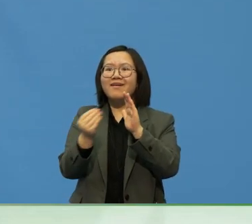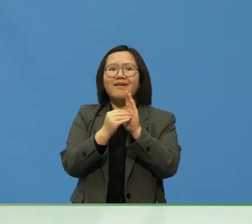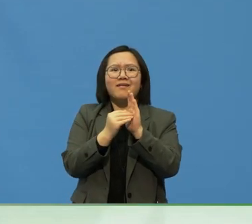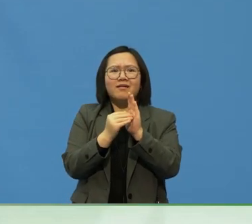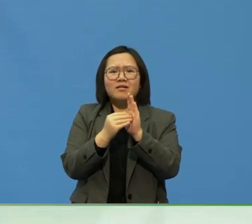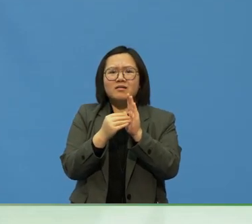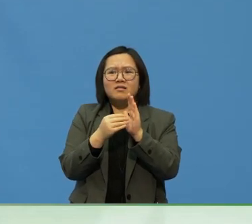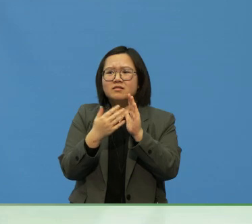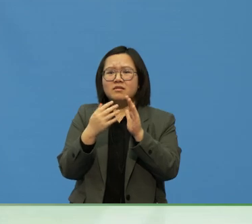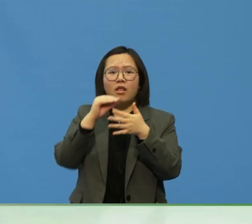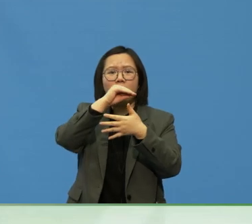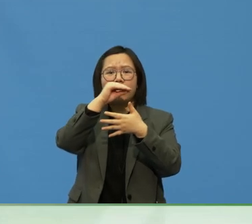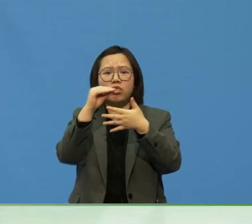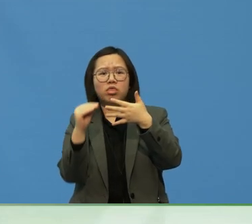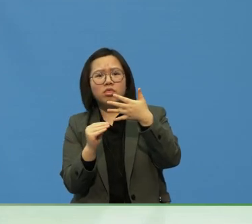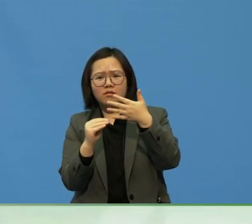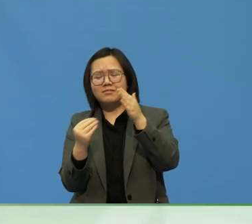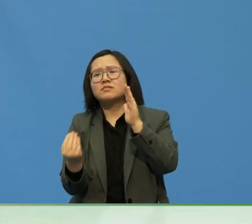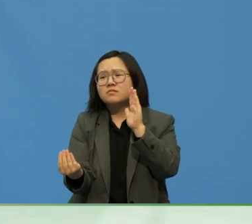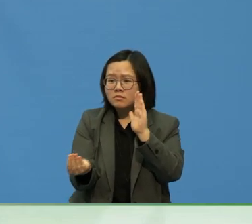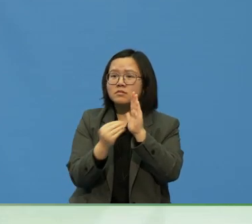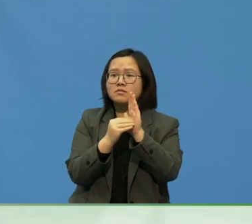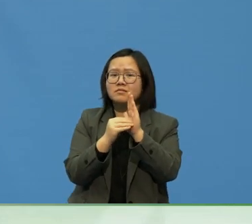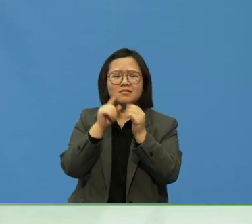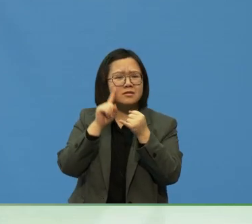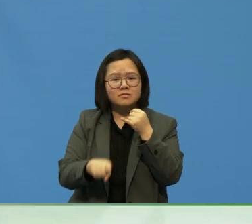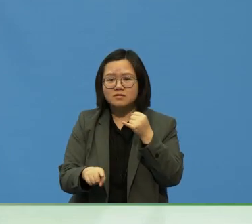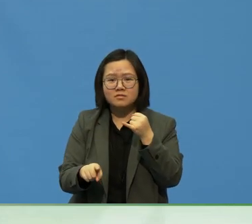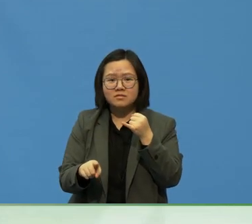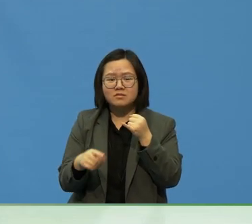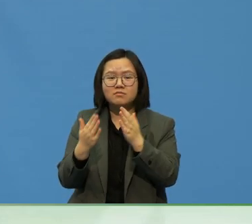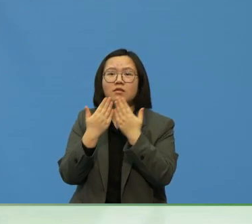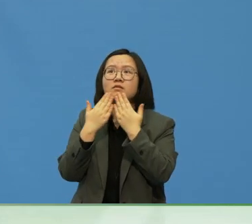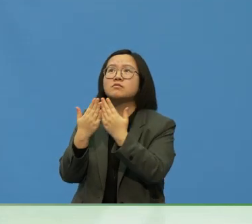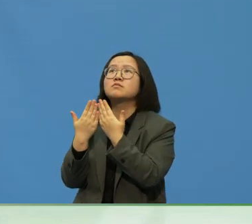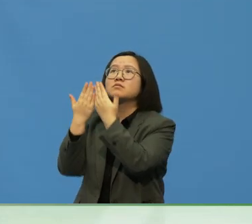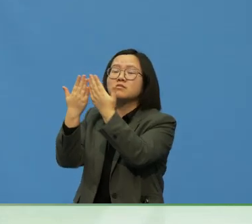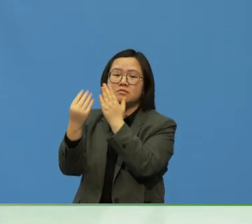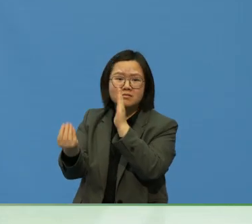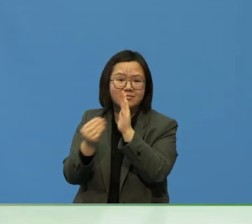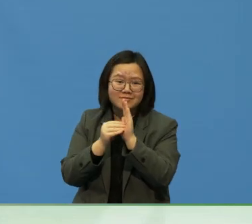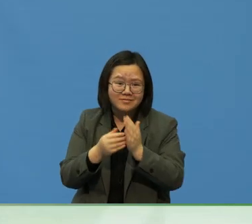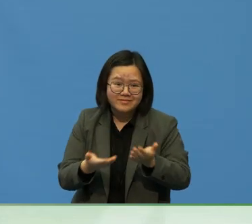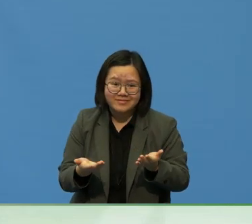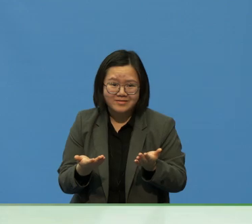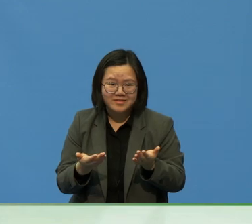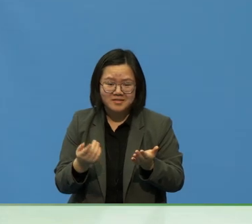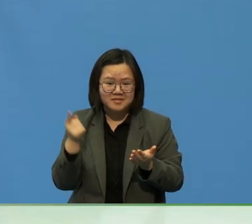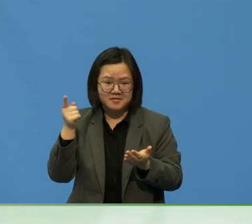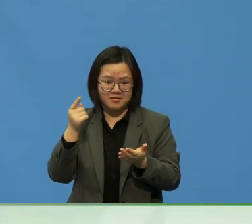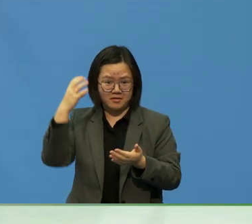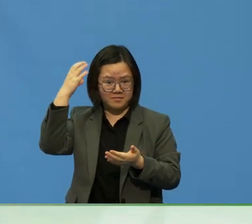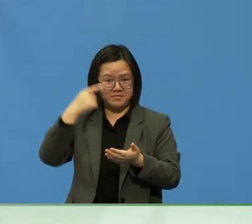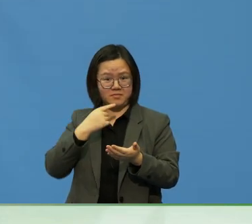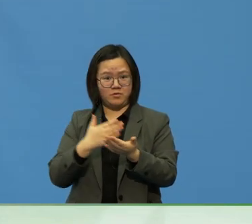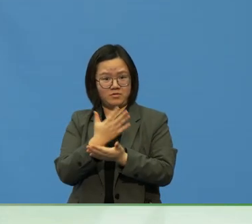very, very end of the process, and thank God. But that wasn't because the government at the time said, you all have these rights and we need